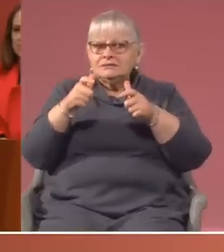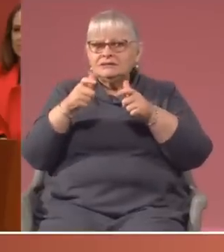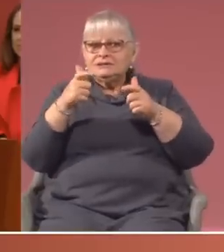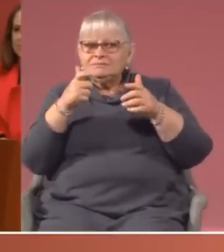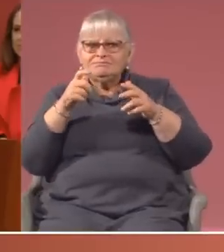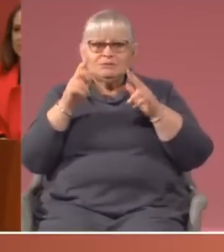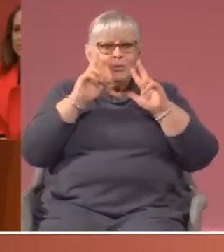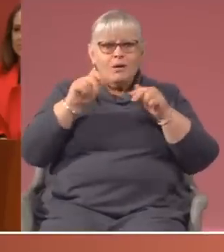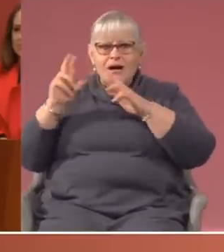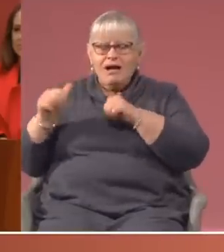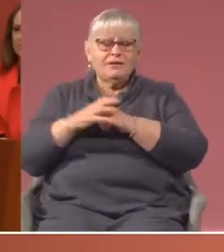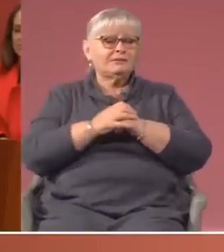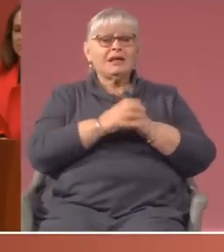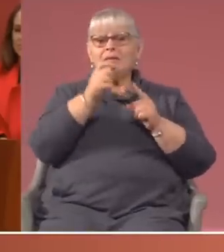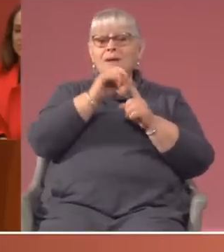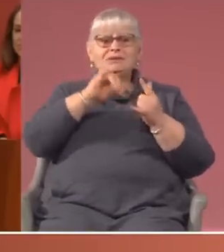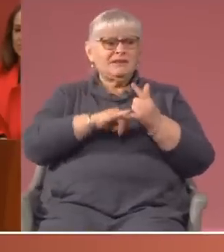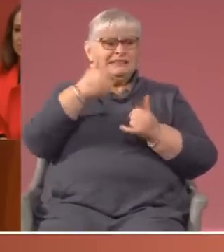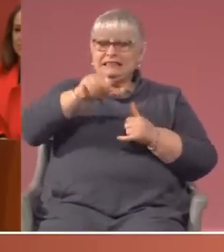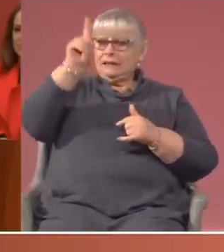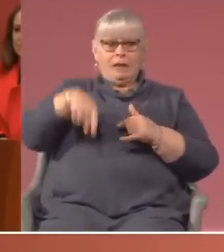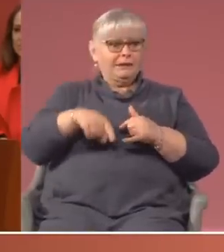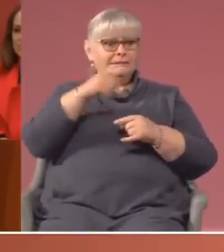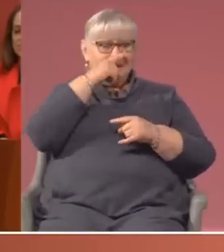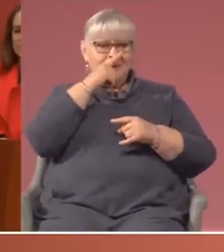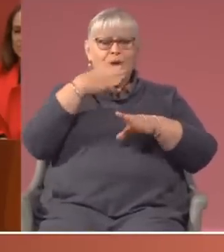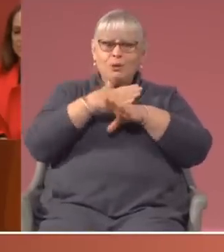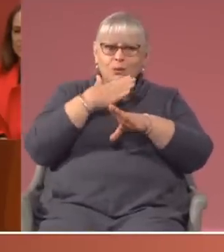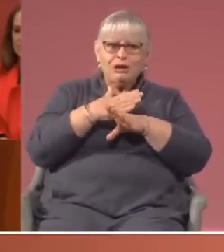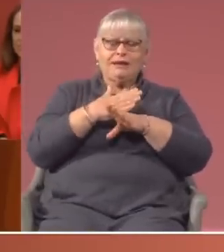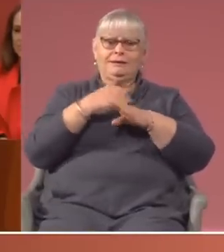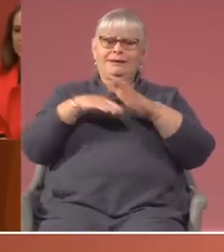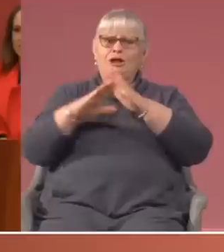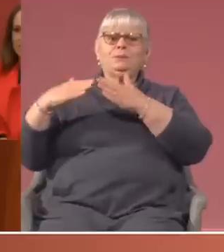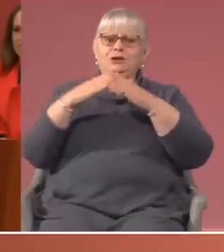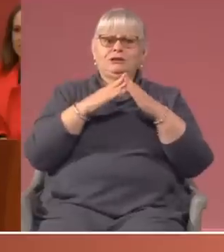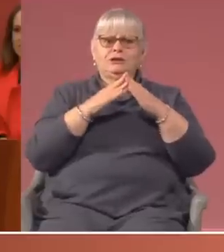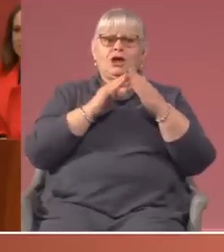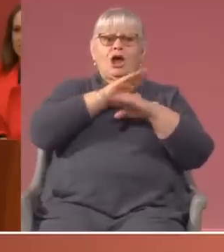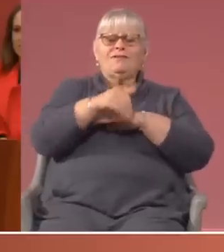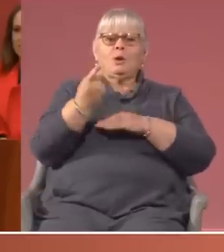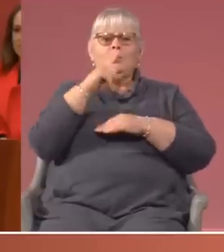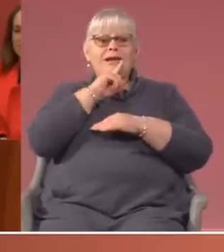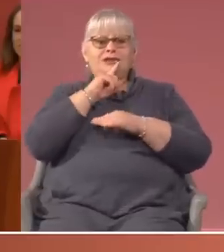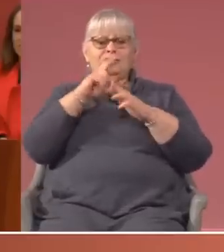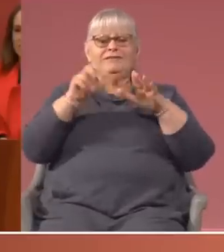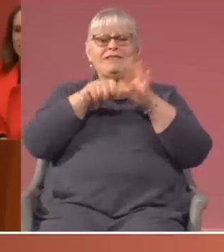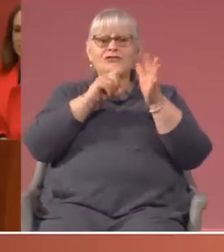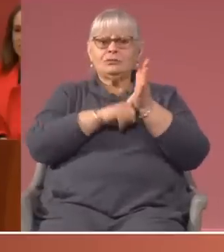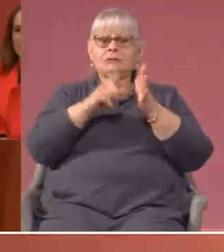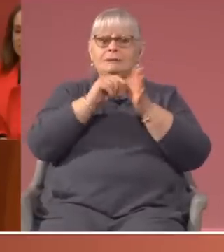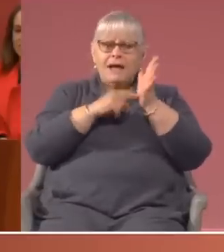some 60,000 dedicated, professional, passionate people, work for our communities across more than 100 federal departments and